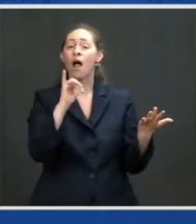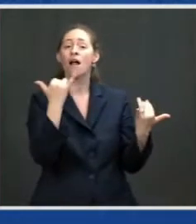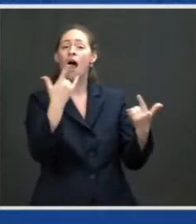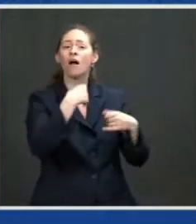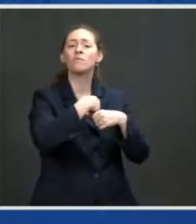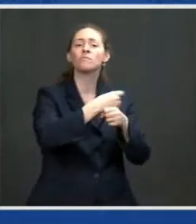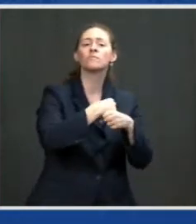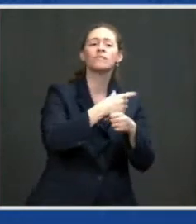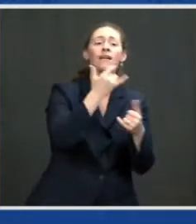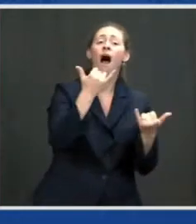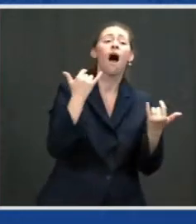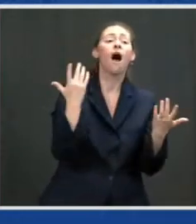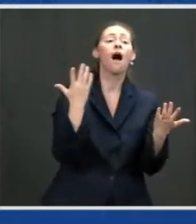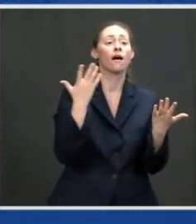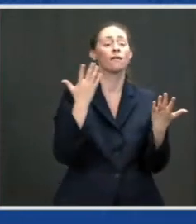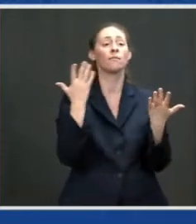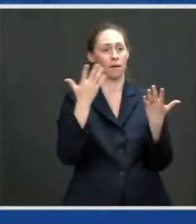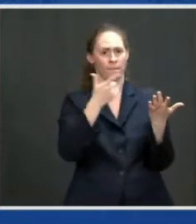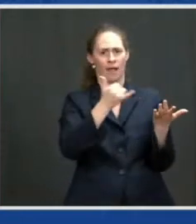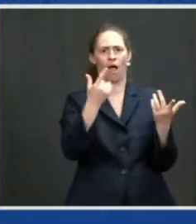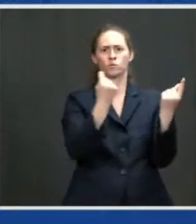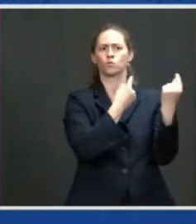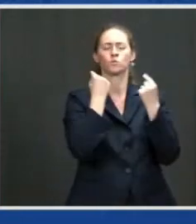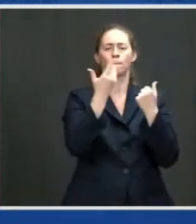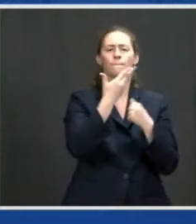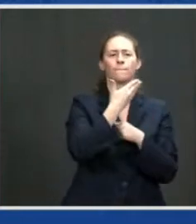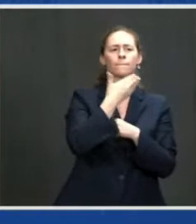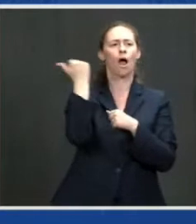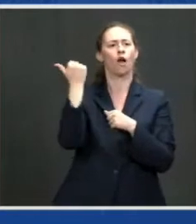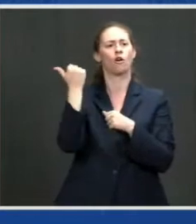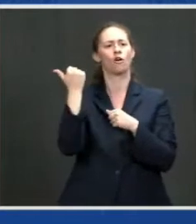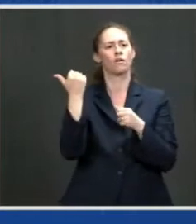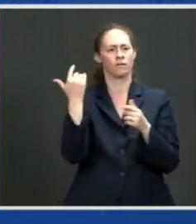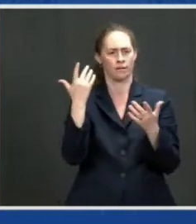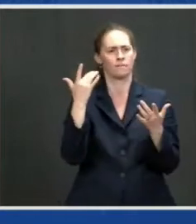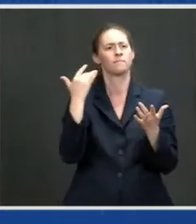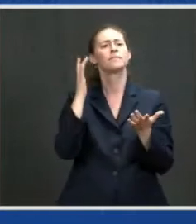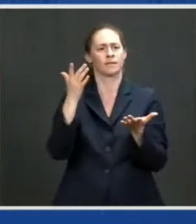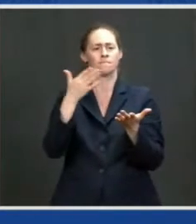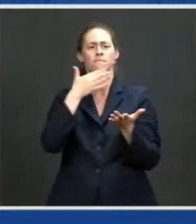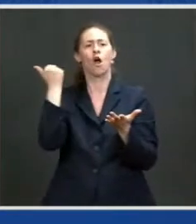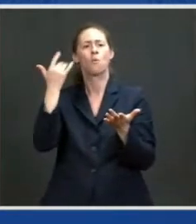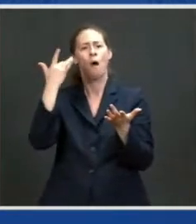If you work hard and contribute to the success of enterprise, you get to share in success. That's not the case anymore.